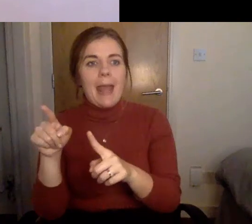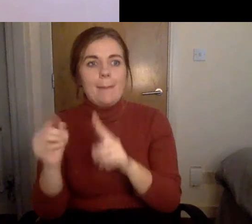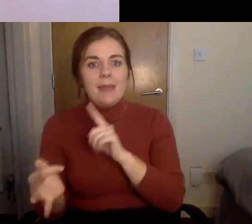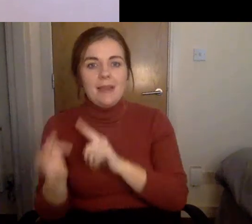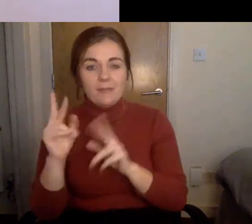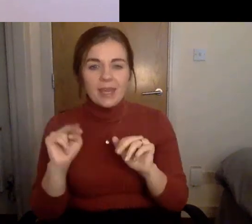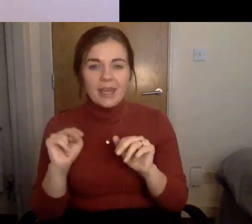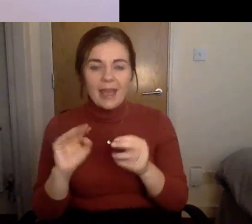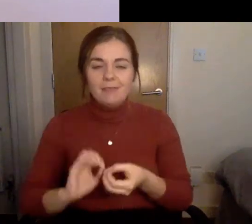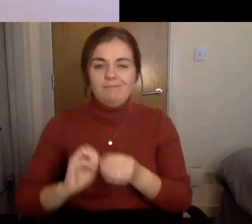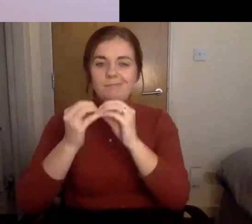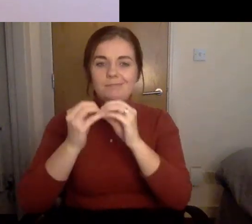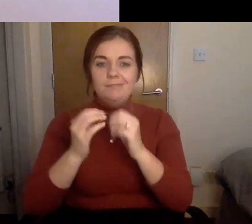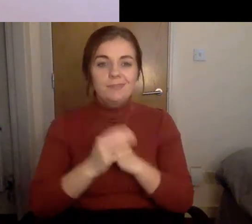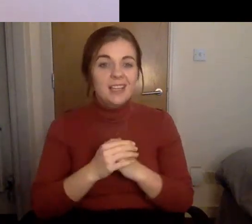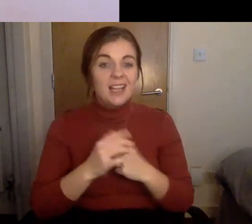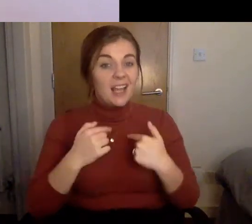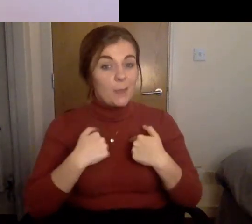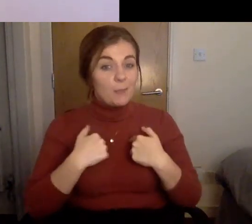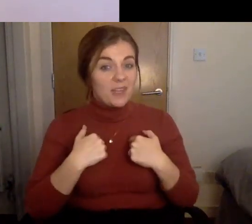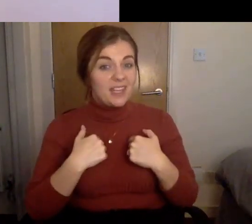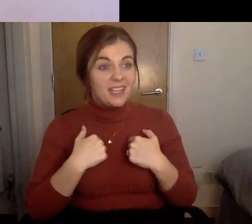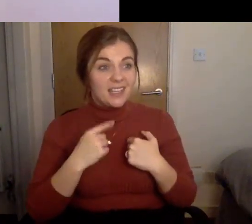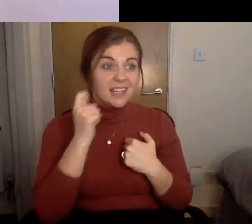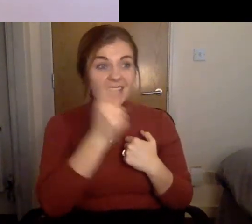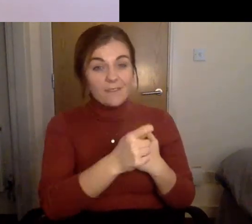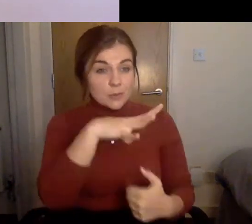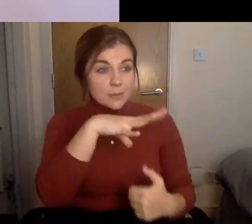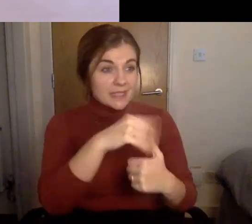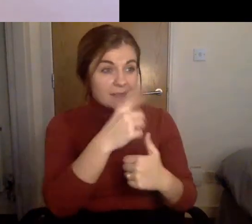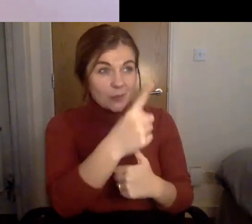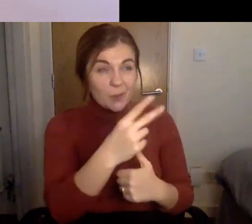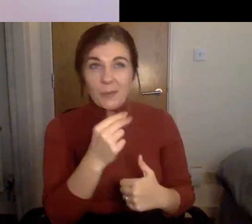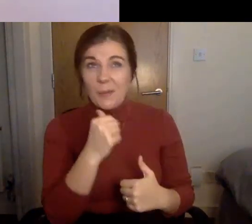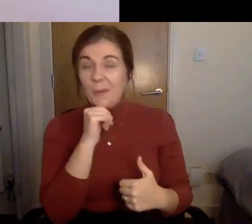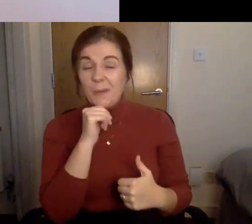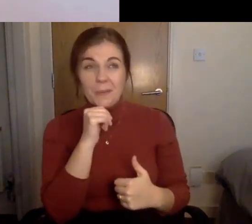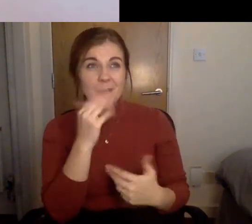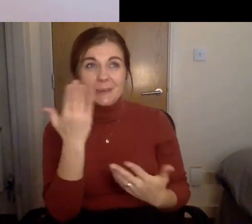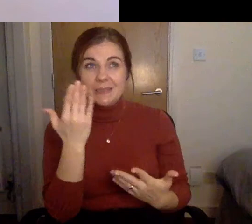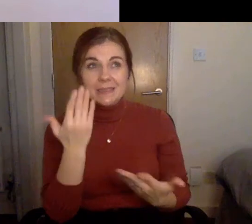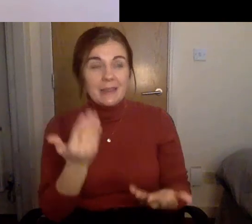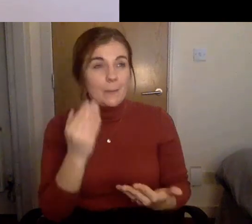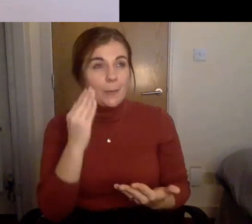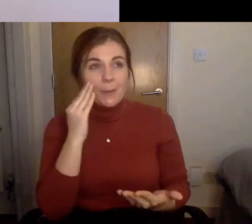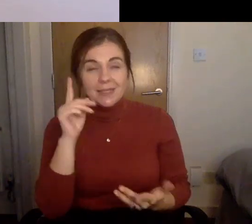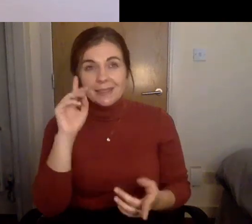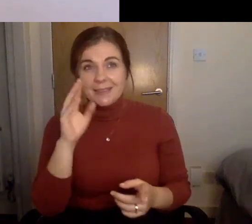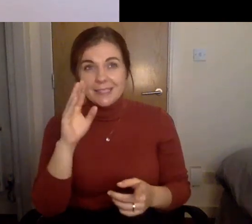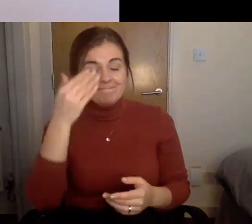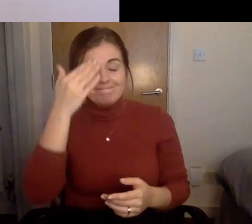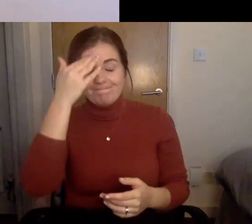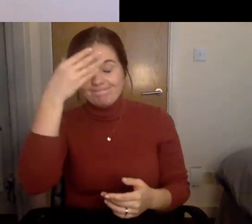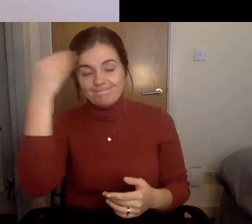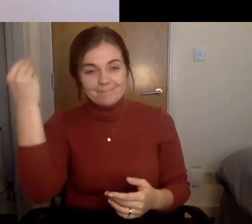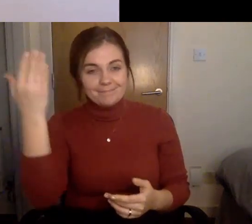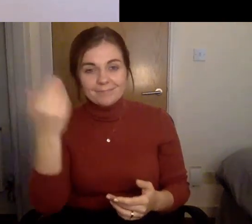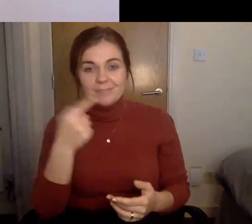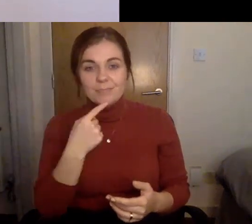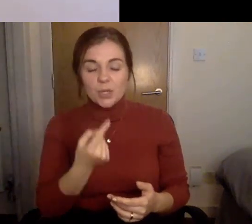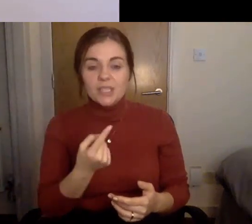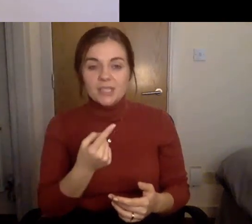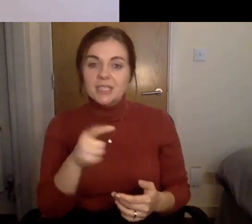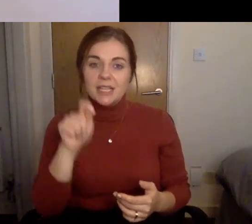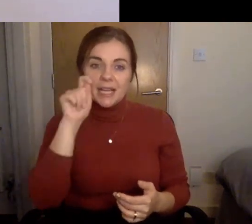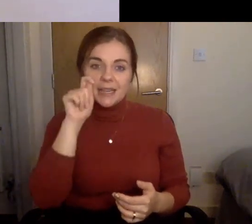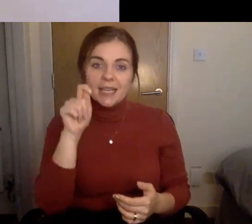up. I couldn't give you a specific one now if you put a bullet to my head, but I think mainly, you